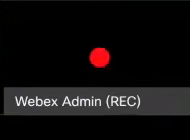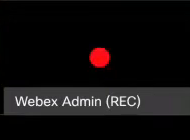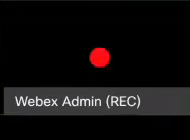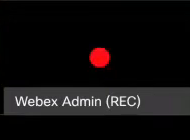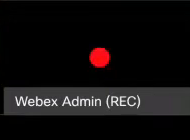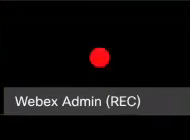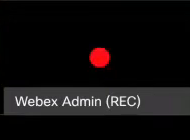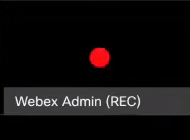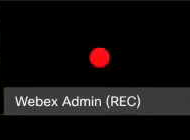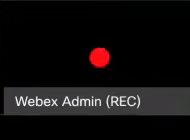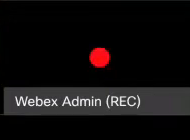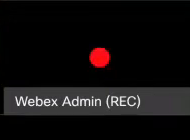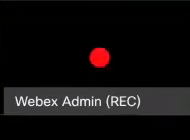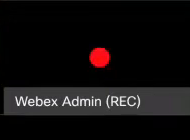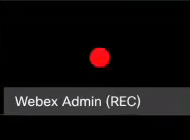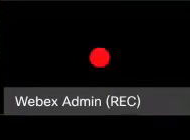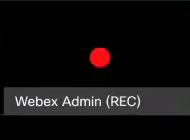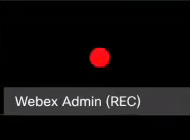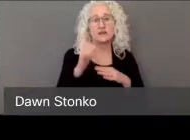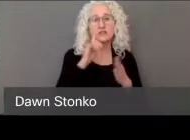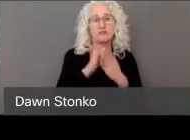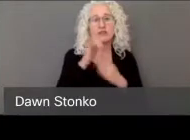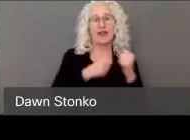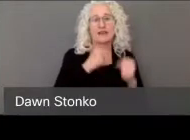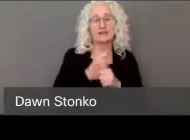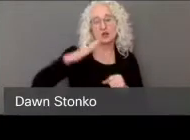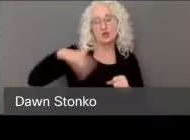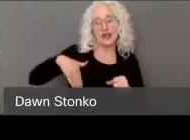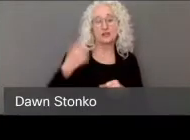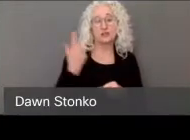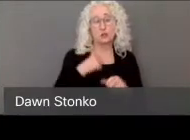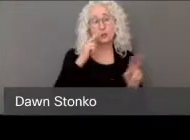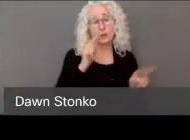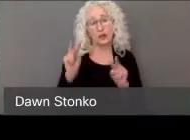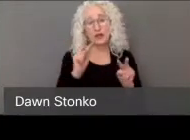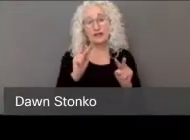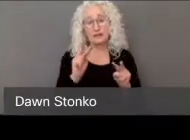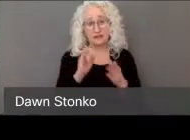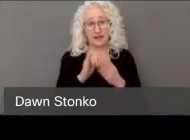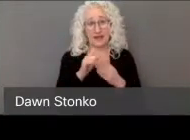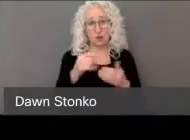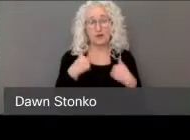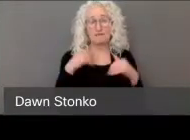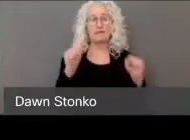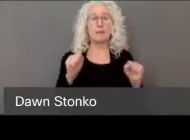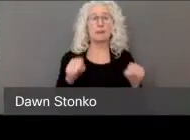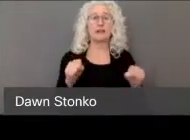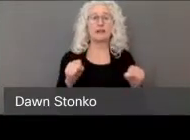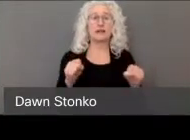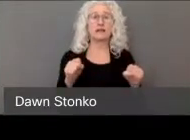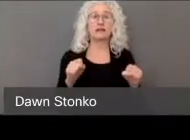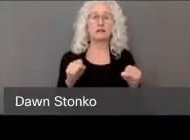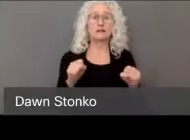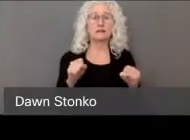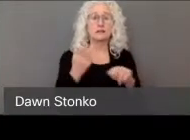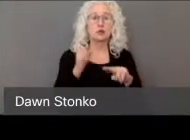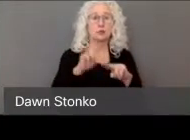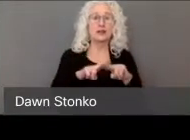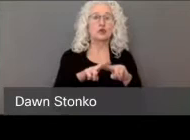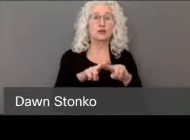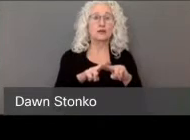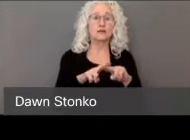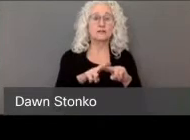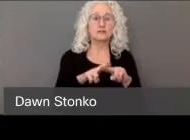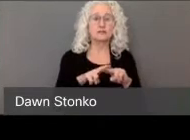yet. When we look at that, you have the ability now to increase